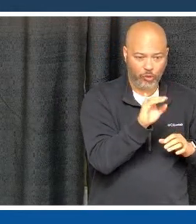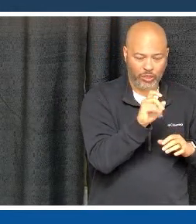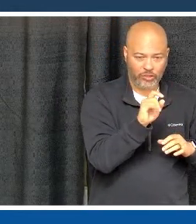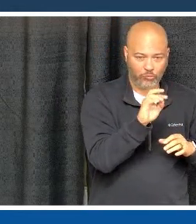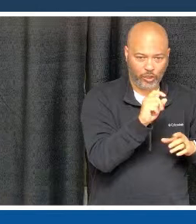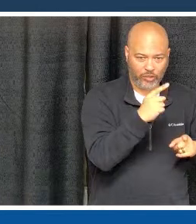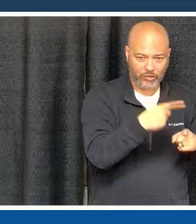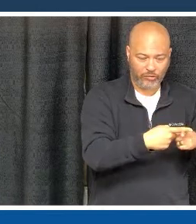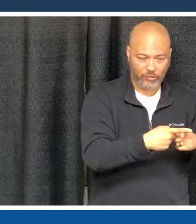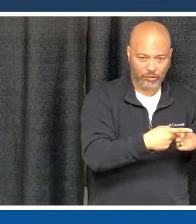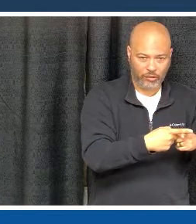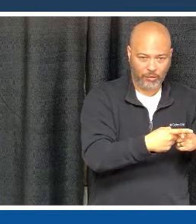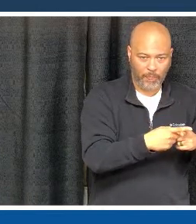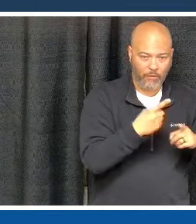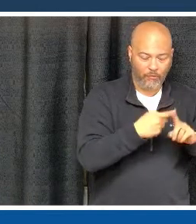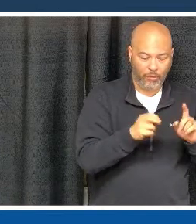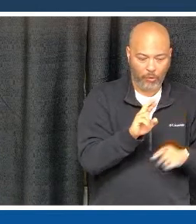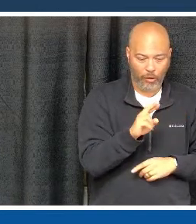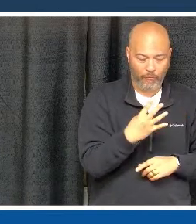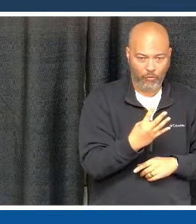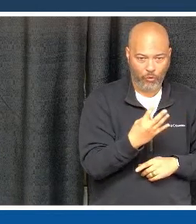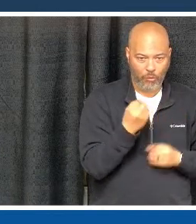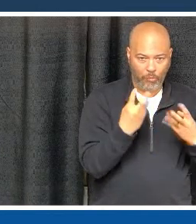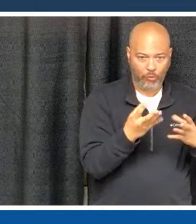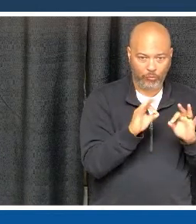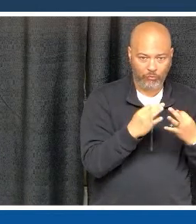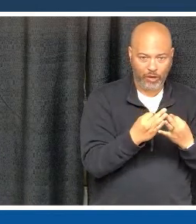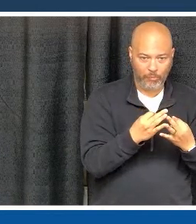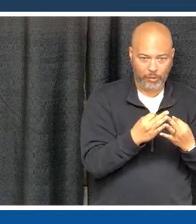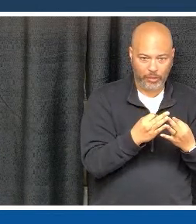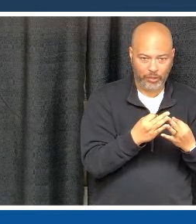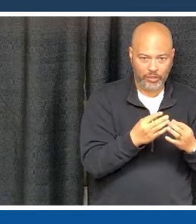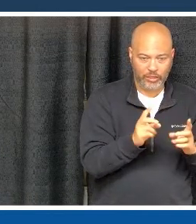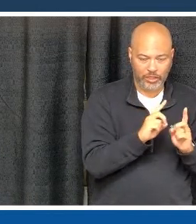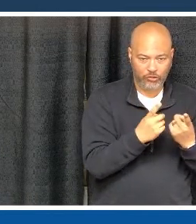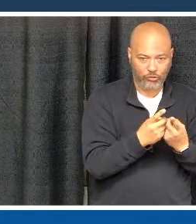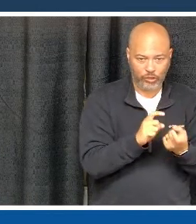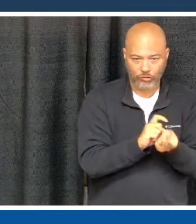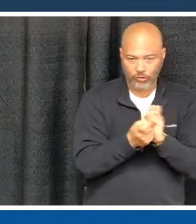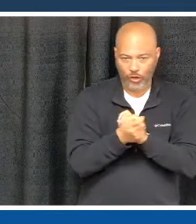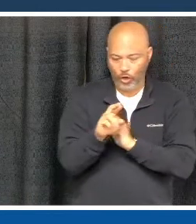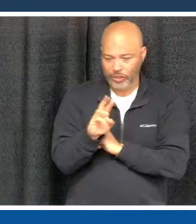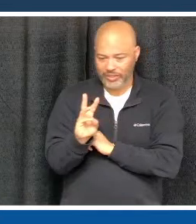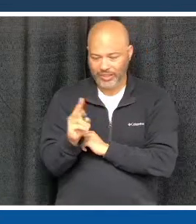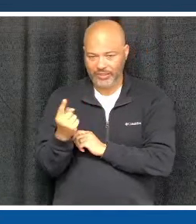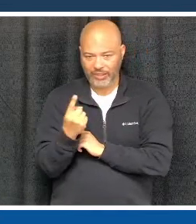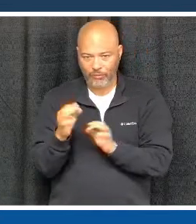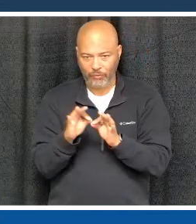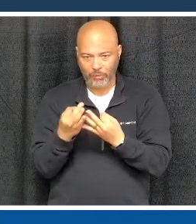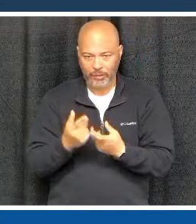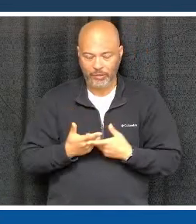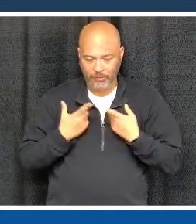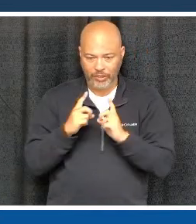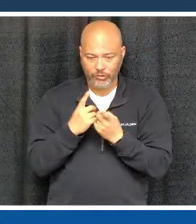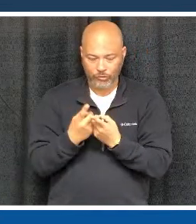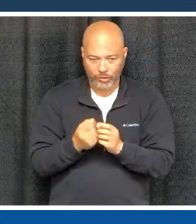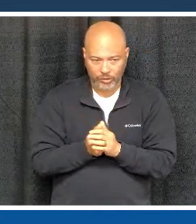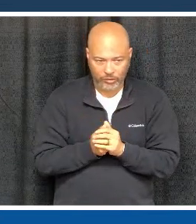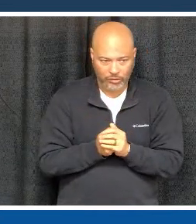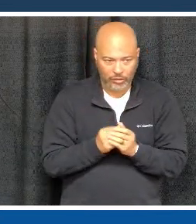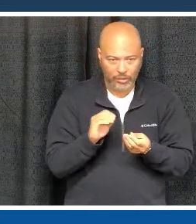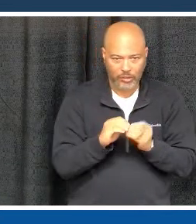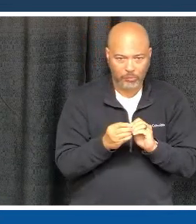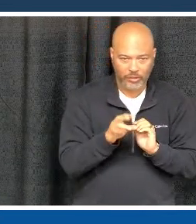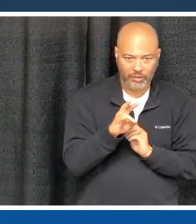Road intersection, from R4 Multiple Family Residential District to R6 Single Family Residential District.